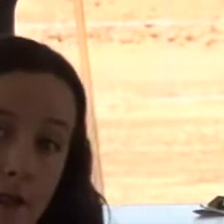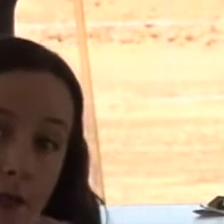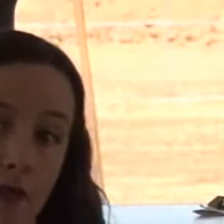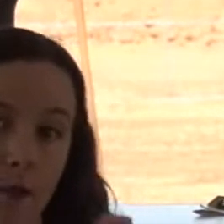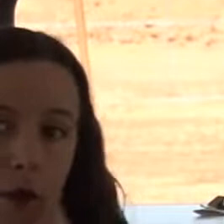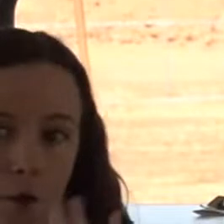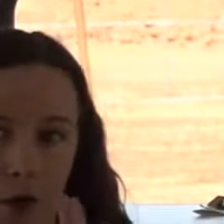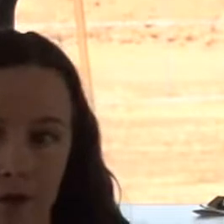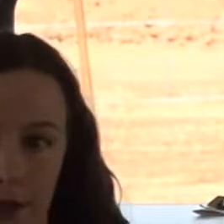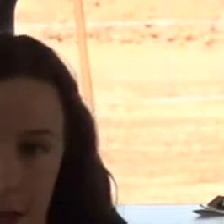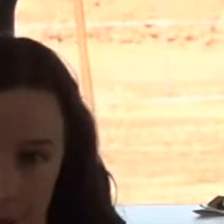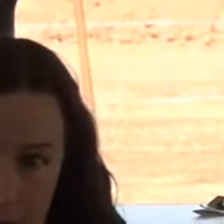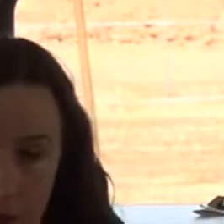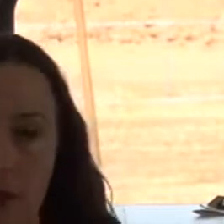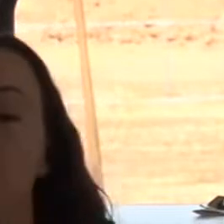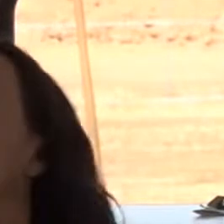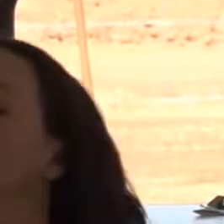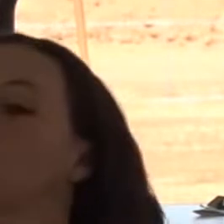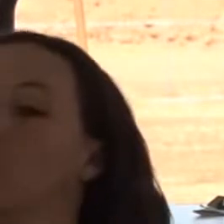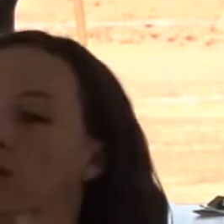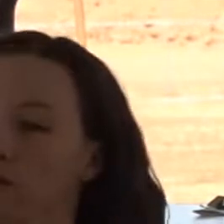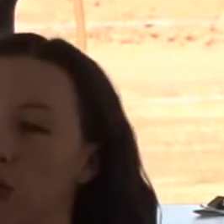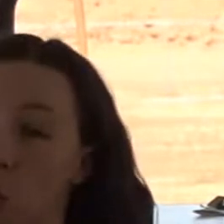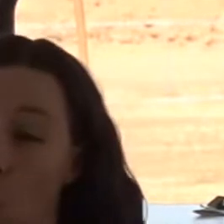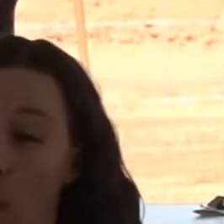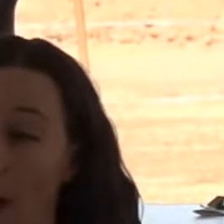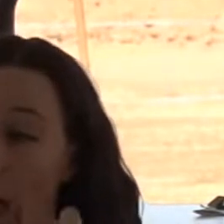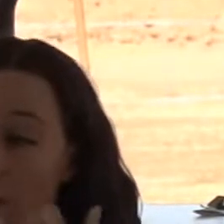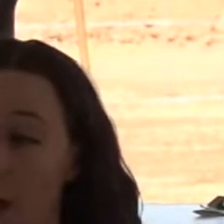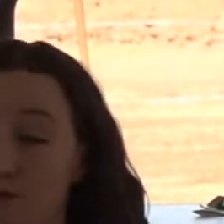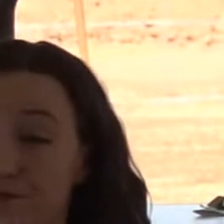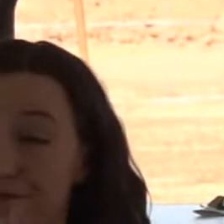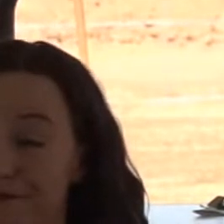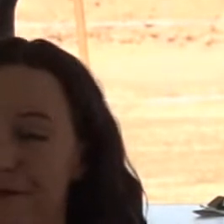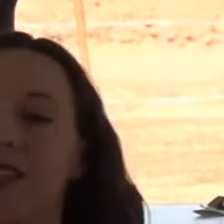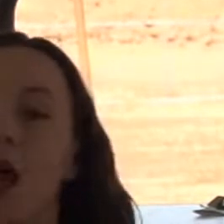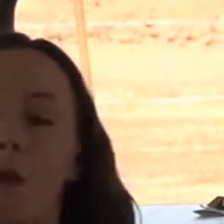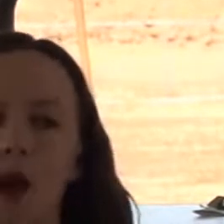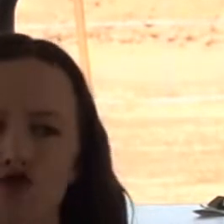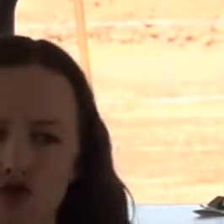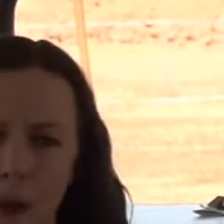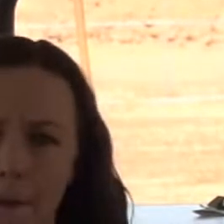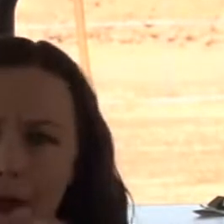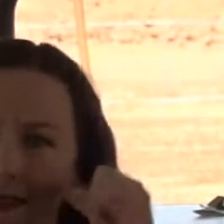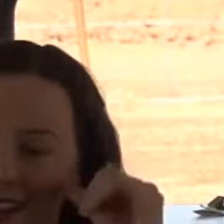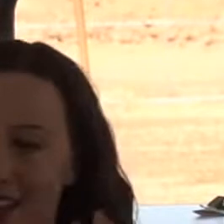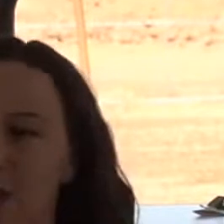our campus. Bob, you can correct me later if I'm a little off on that, but I was doing the math last night.